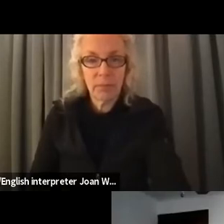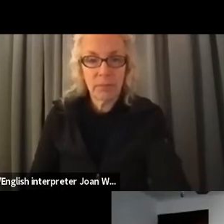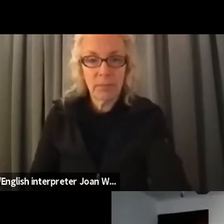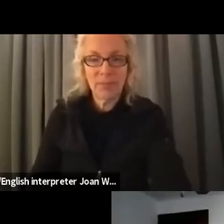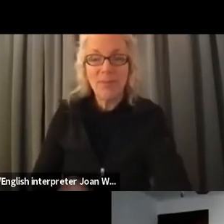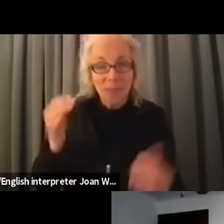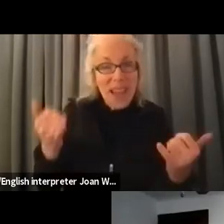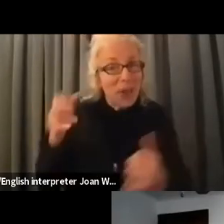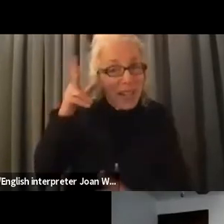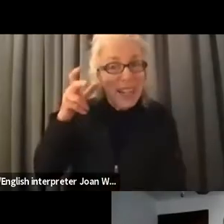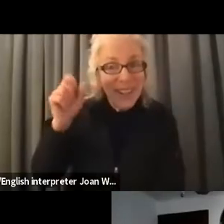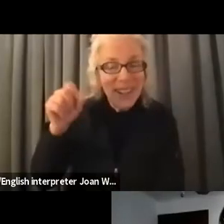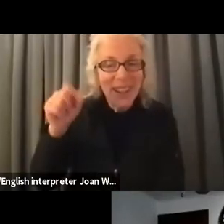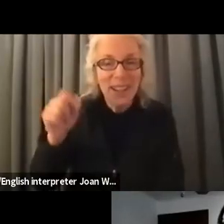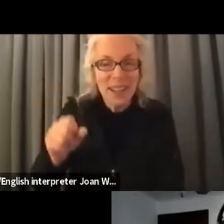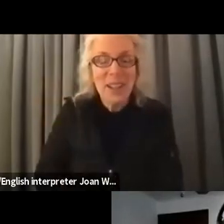Okay, can you hear me?